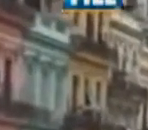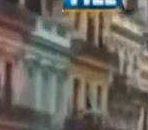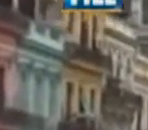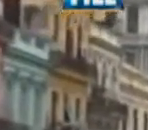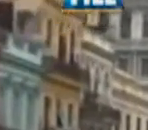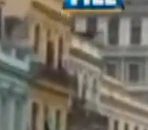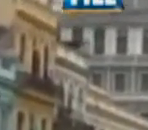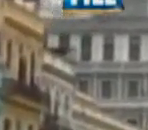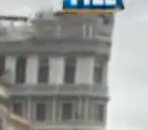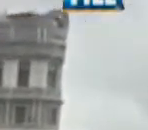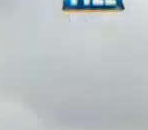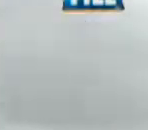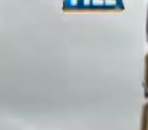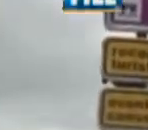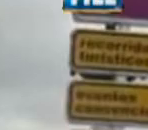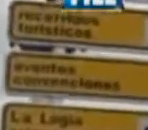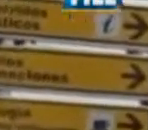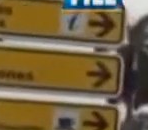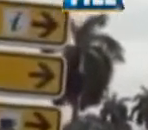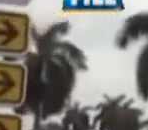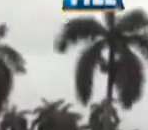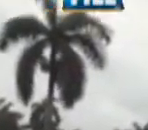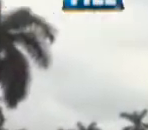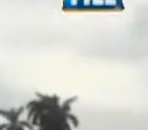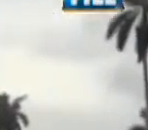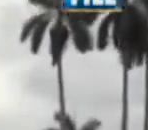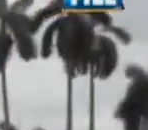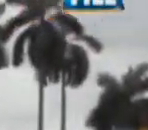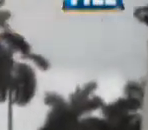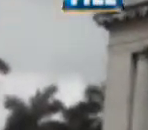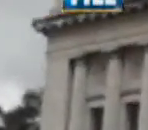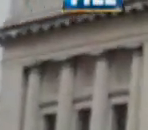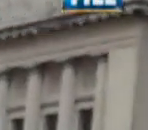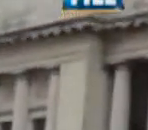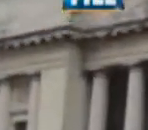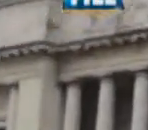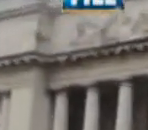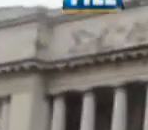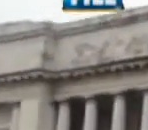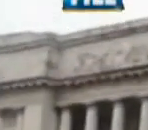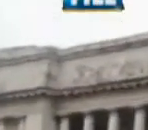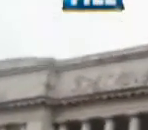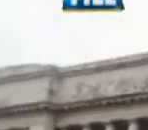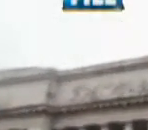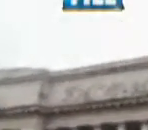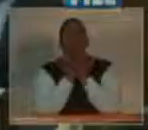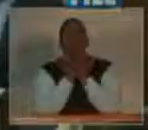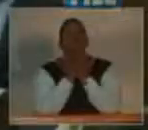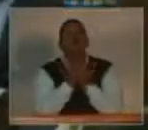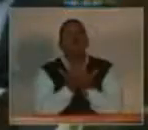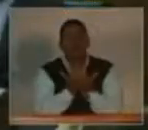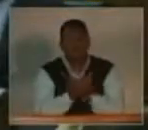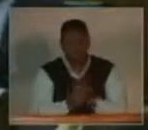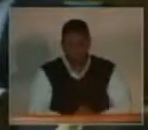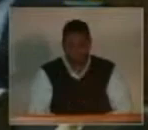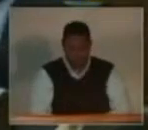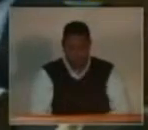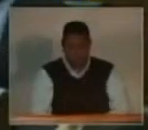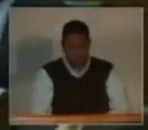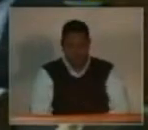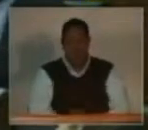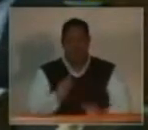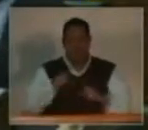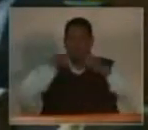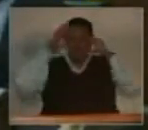Canada and the United Kingdom. He says he's pleased about the ongoing Cuba-U.S. relations. When